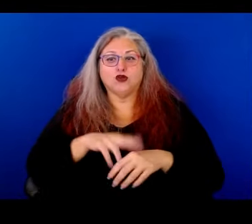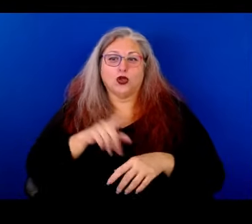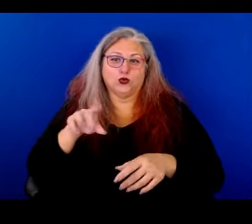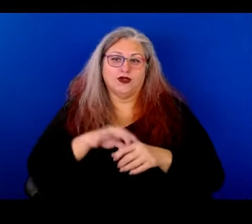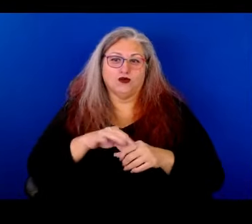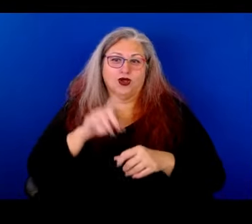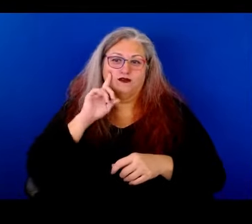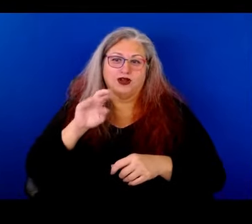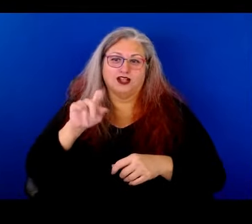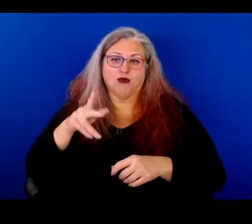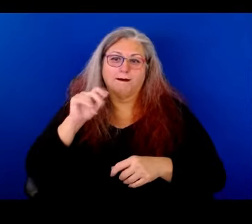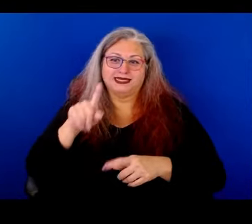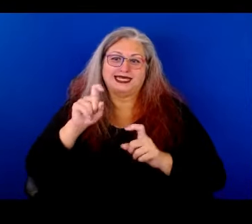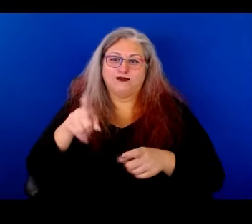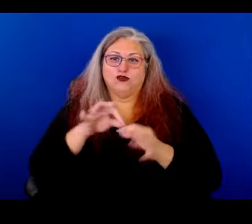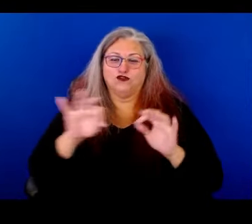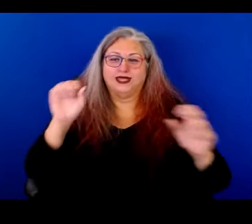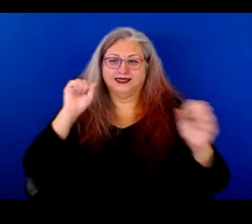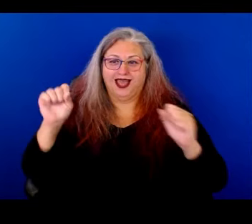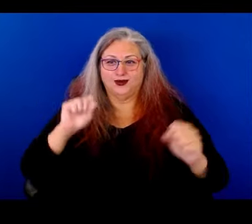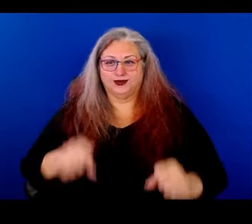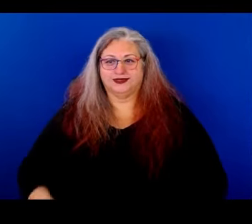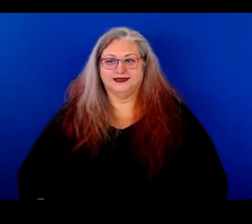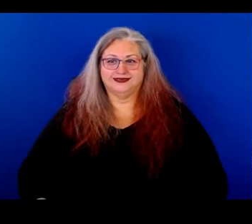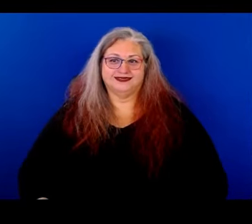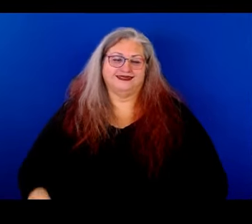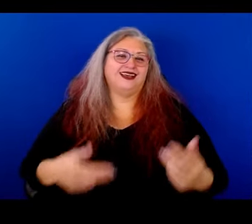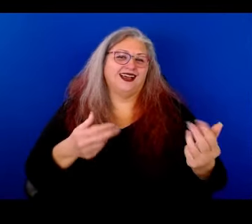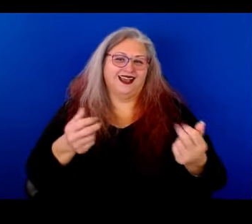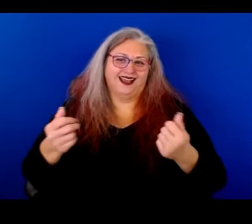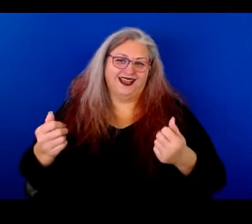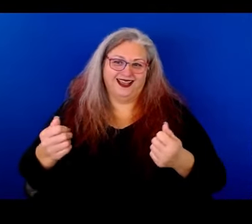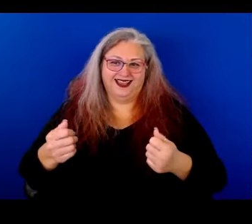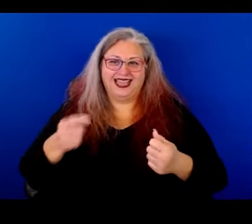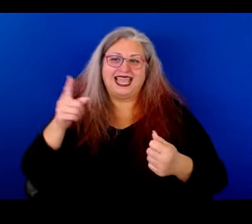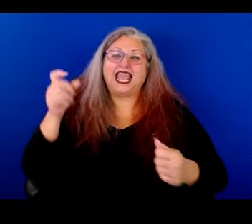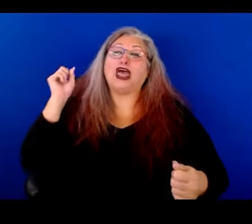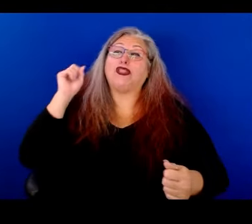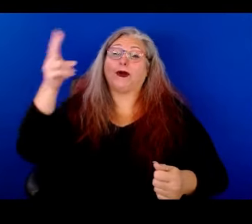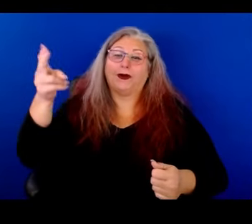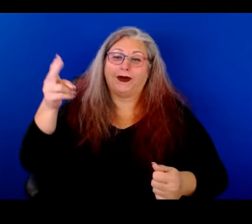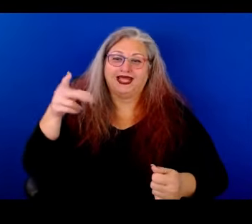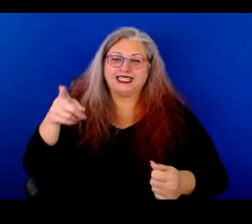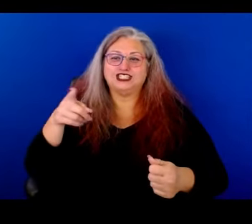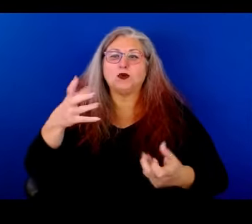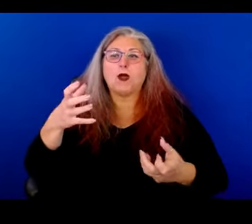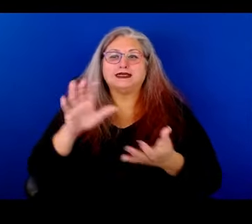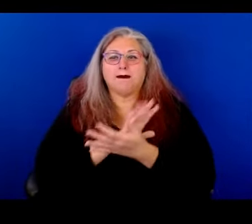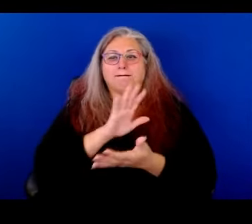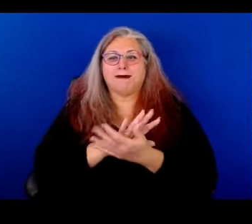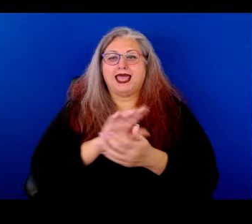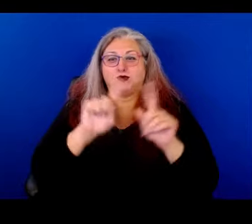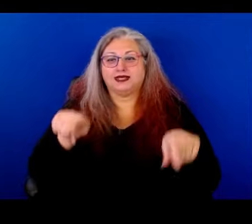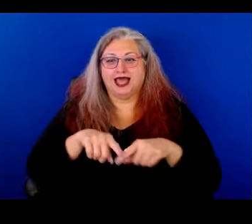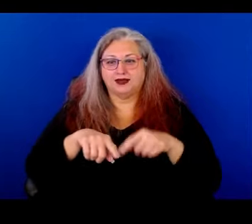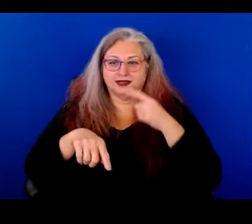you're voting for Donald Trump because he gave you free towels. For the paper, he threw it. She's in it for the paper towels. For the